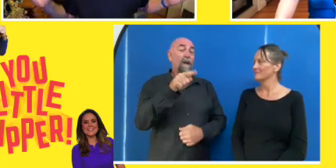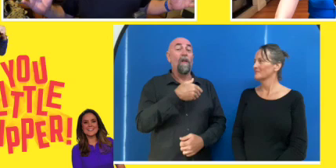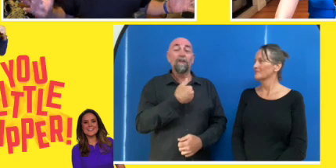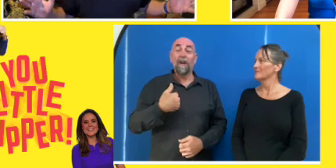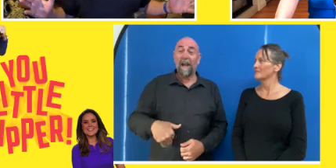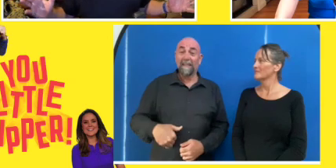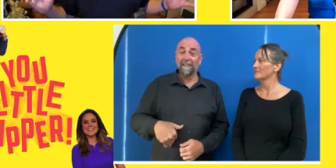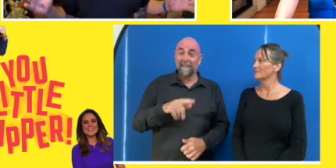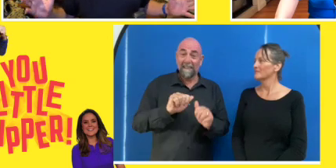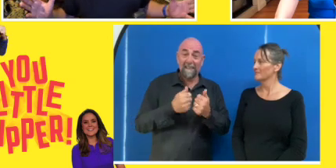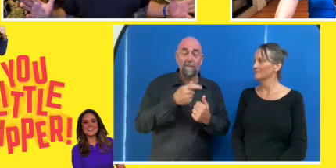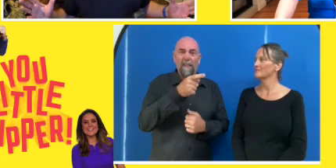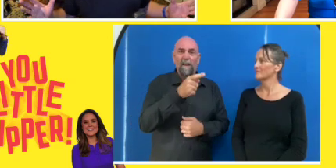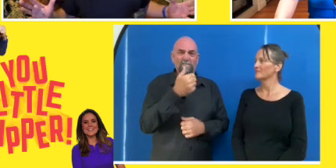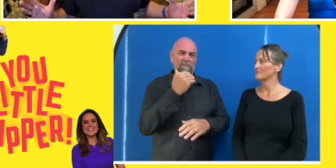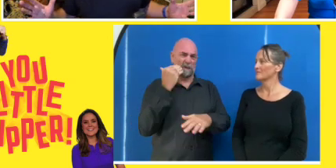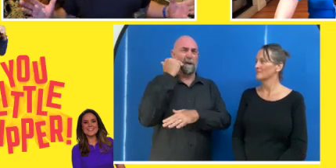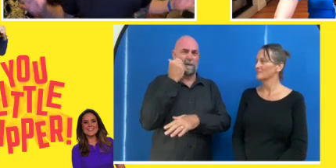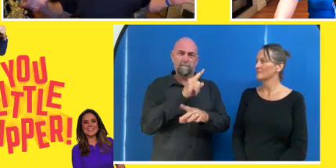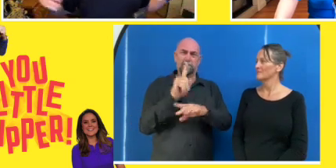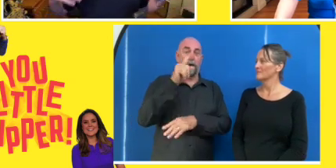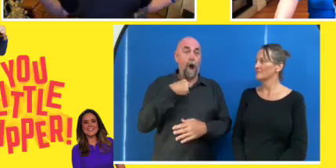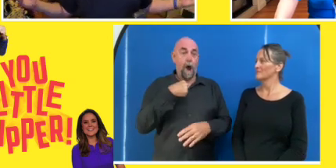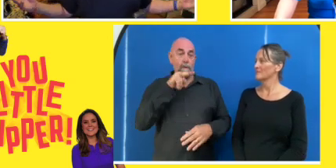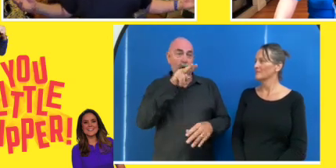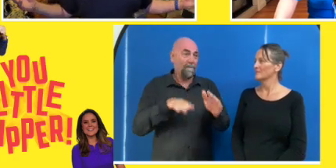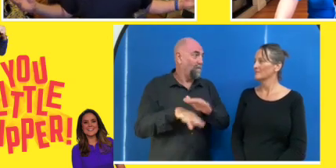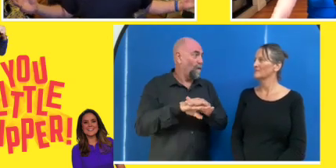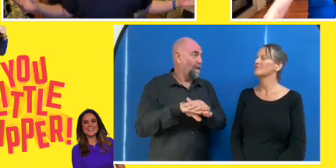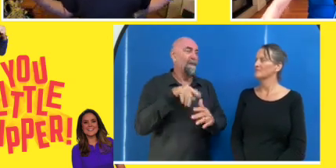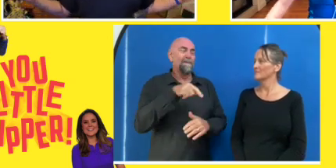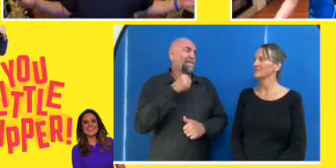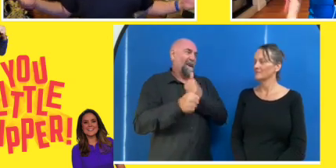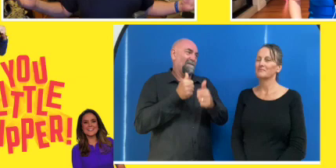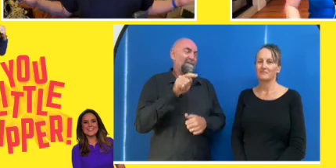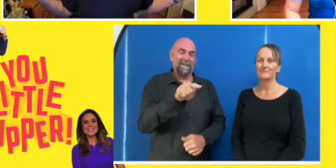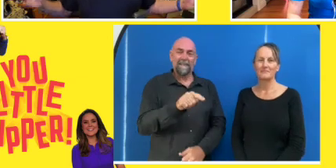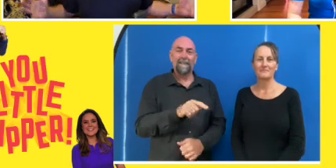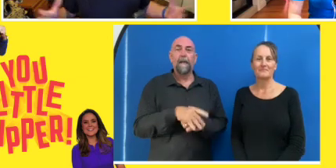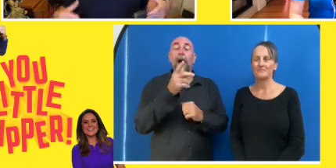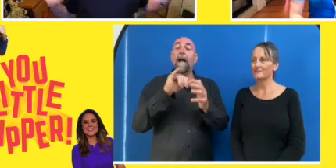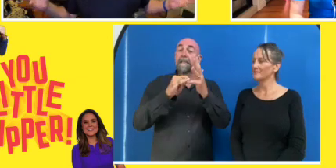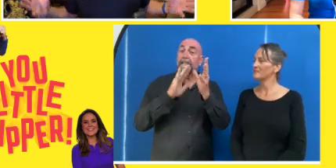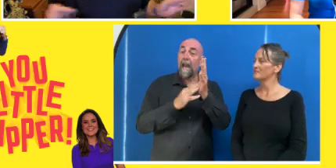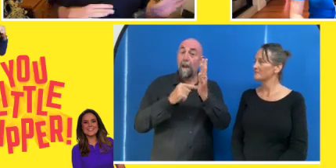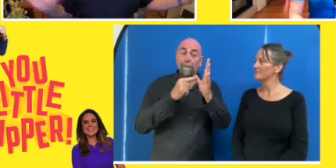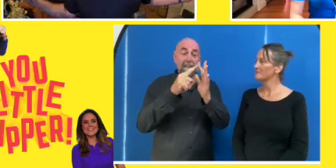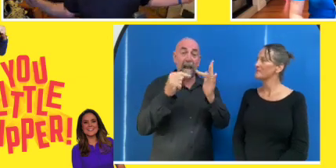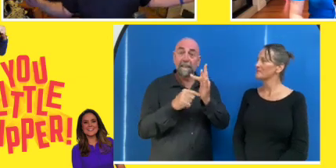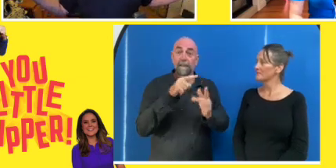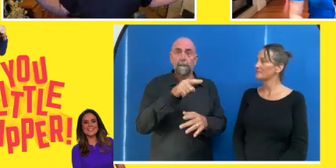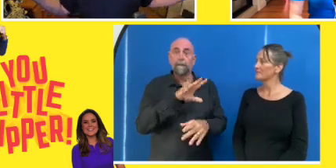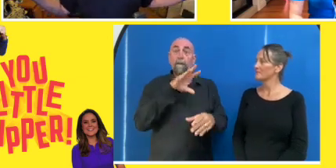of I want to be in that game. Yeah. So it's my favourite. The Chinese team, the defending champions, they were up today. I sat down, watched